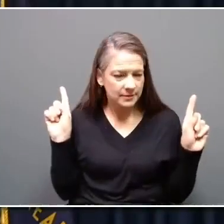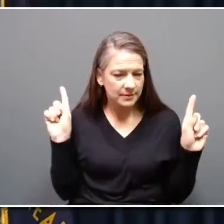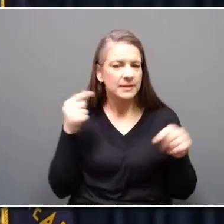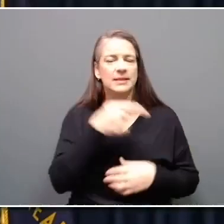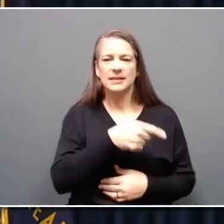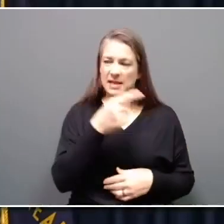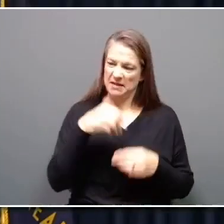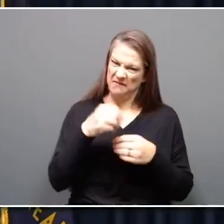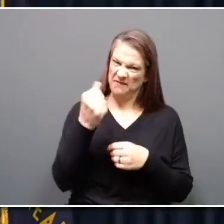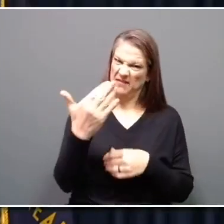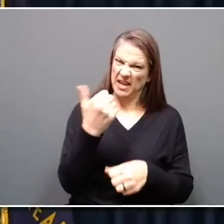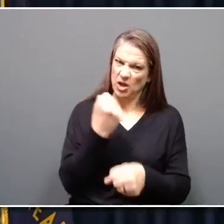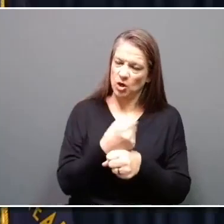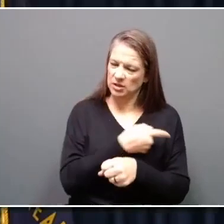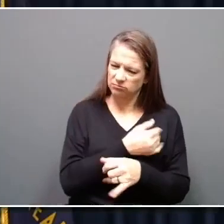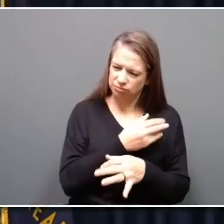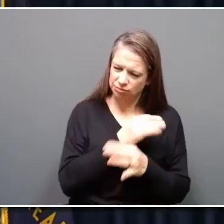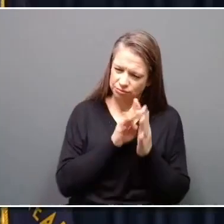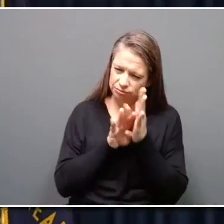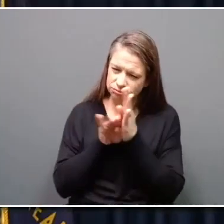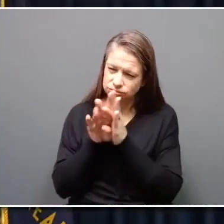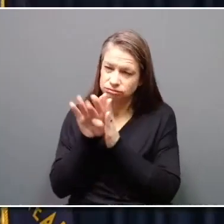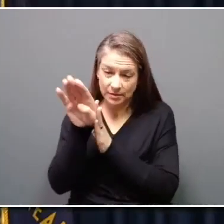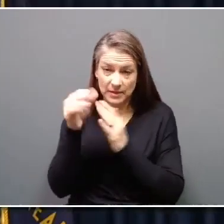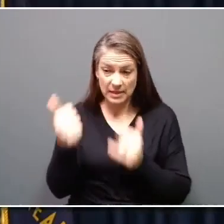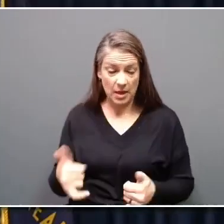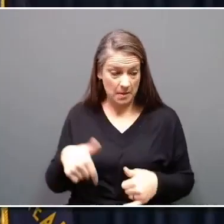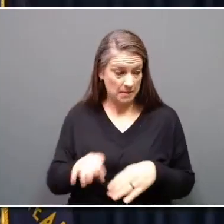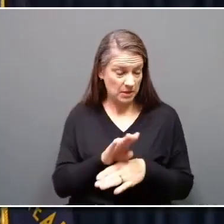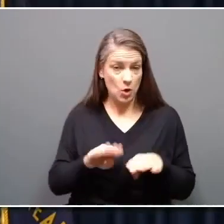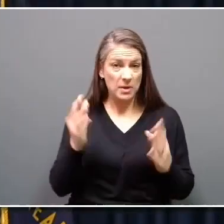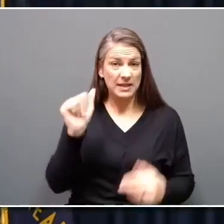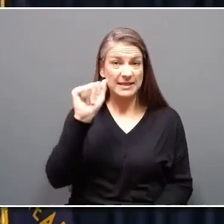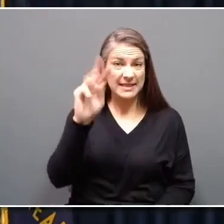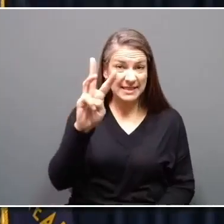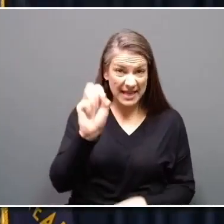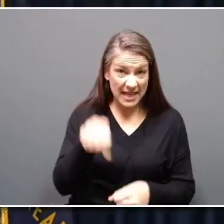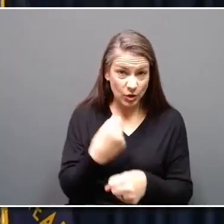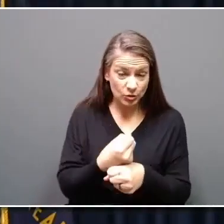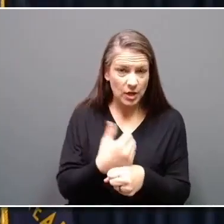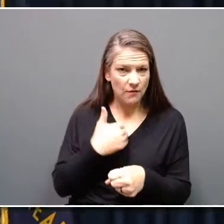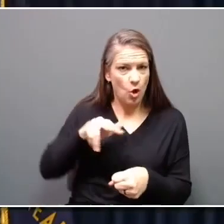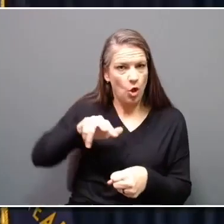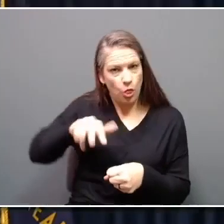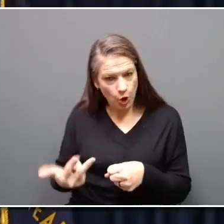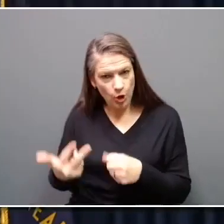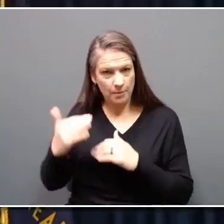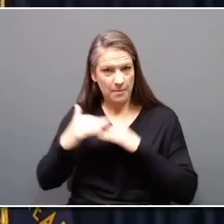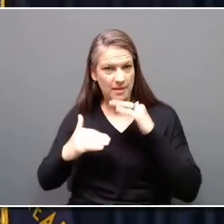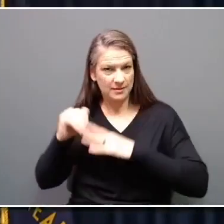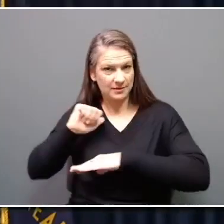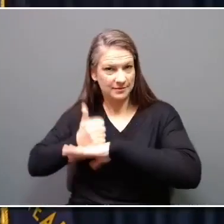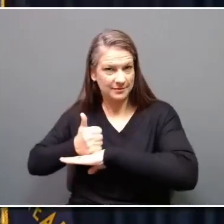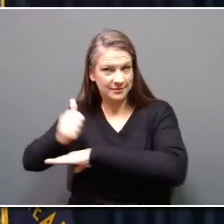years. As we near our 16th year of business and open our 3rd plant, it doesn't just represent the newest and most exciting expansion in our company's history, it